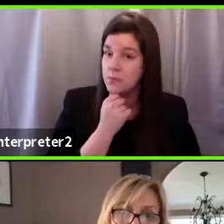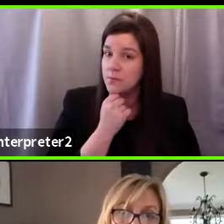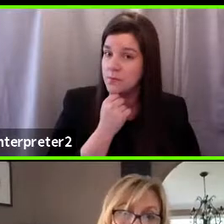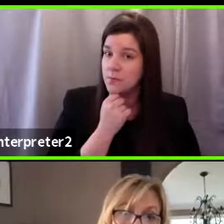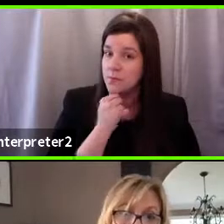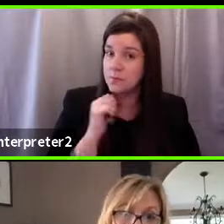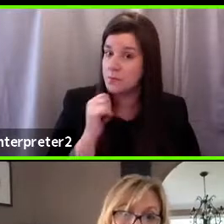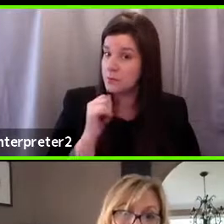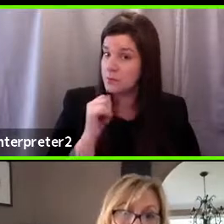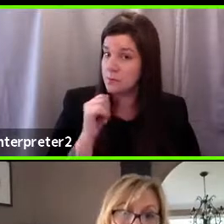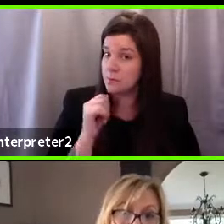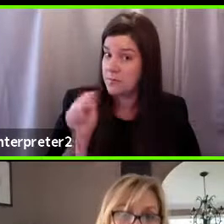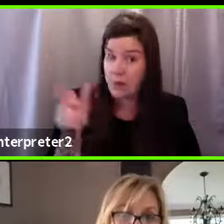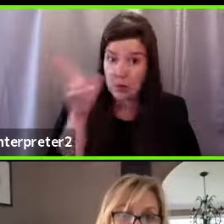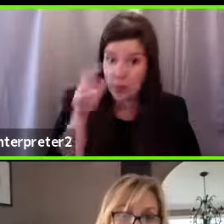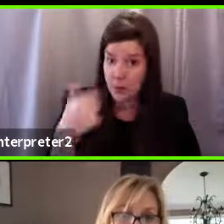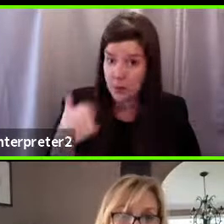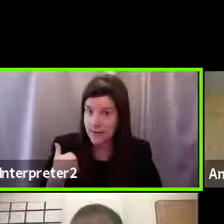Did everybody hear me?